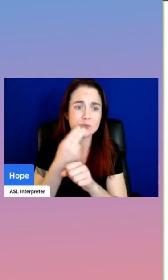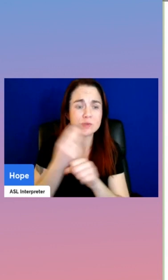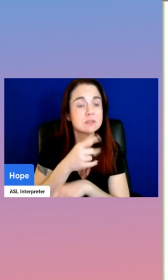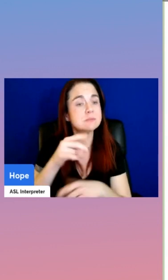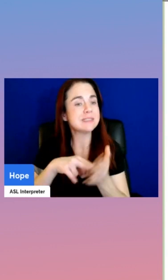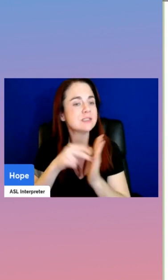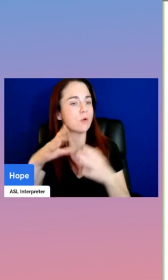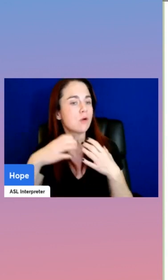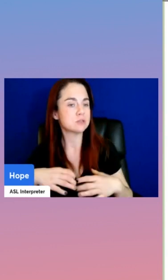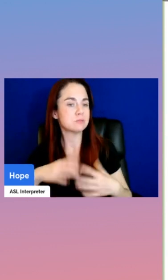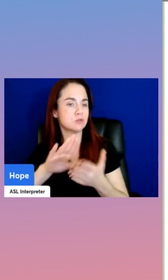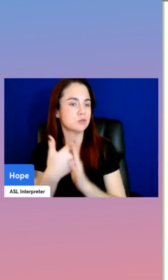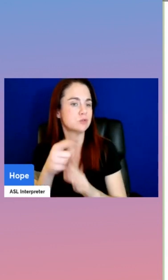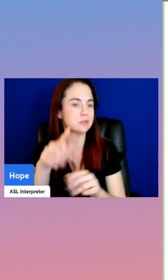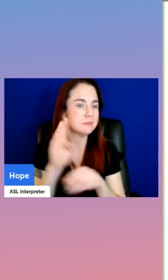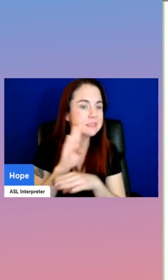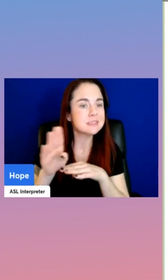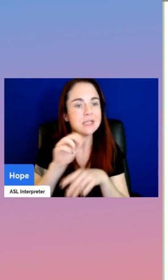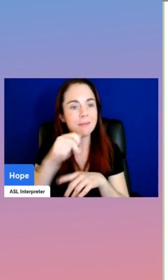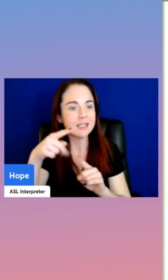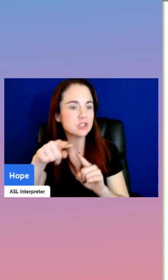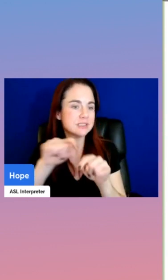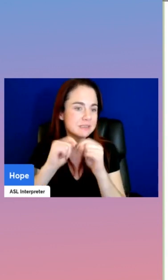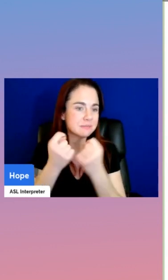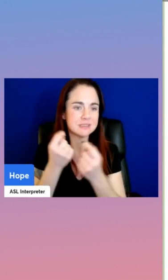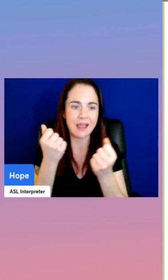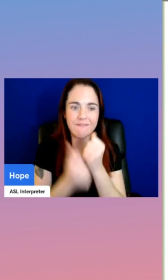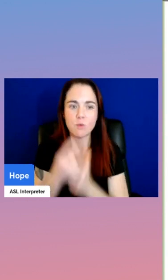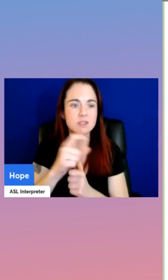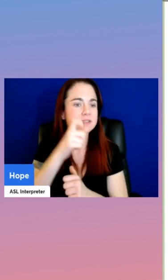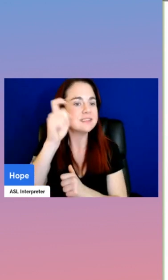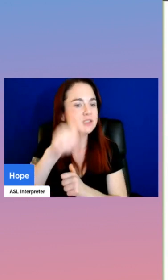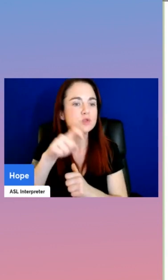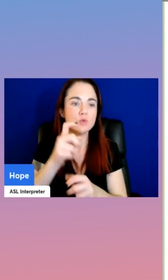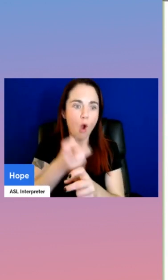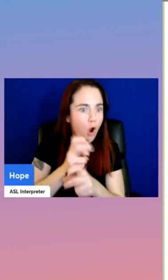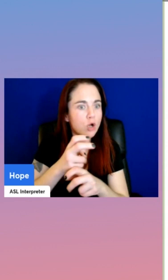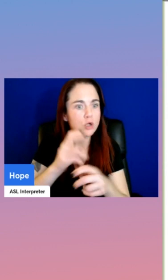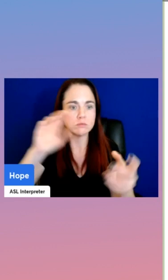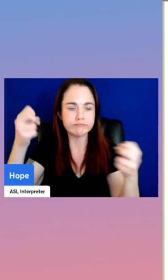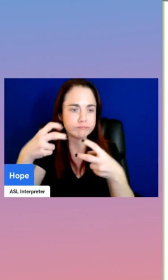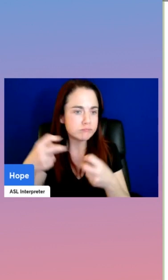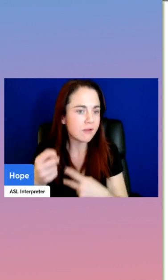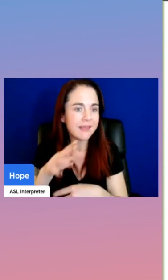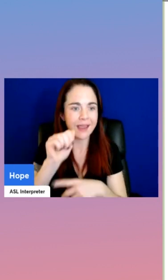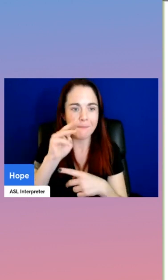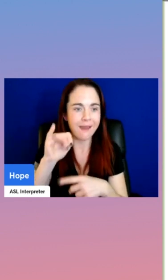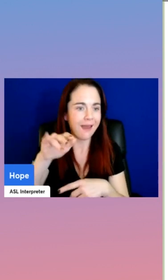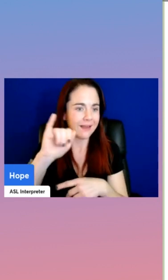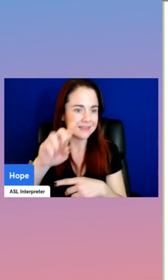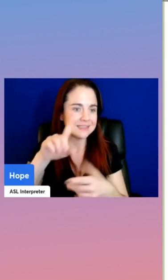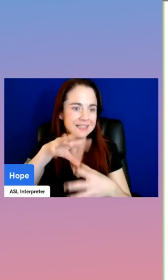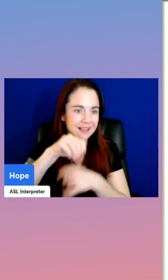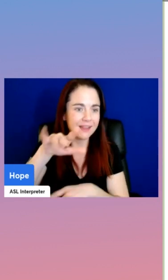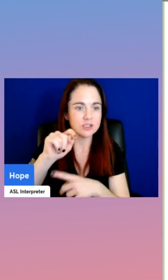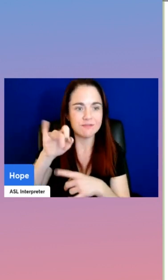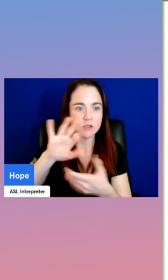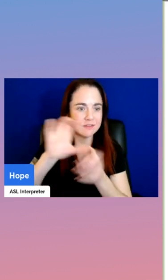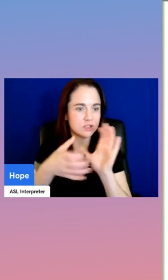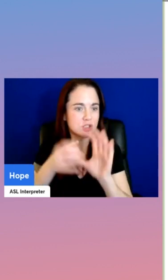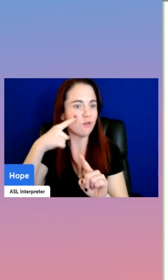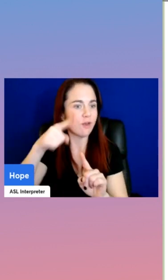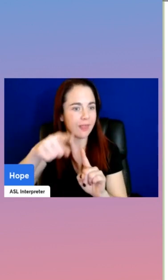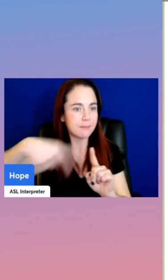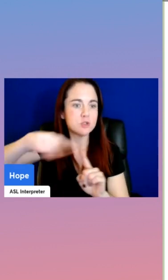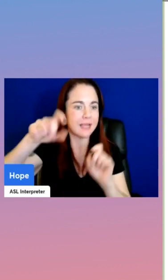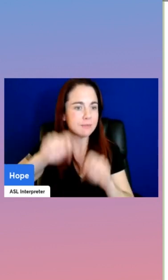customers and business and application teams, they don't need to hard code the AMI IDs in their Terraform configurations for them to be able to consume